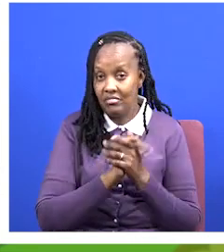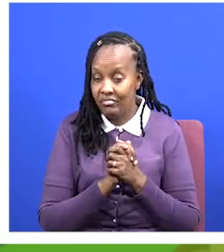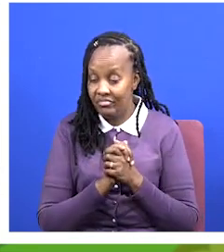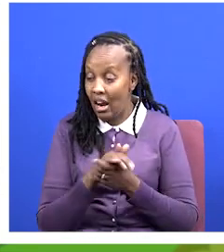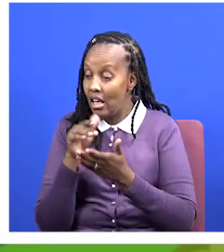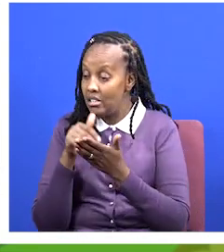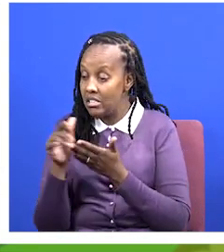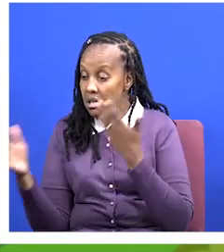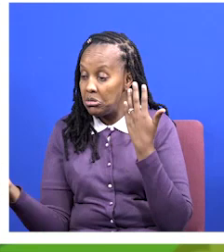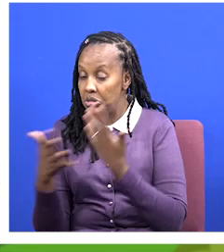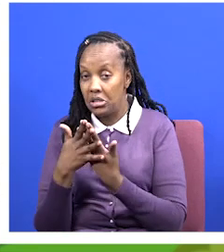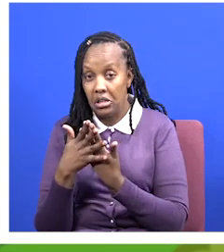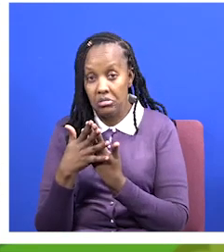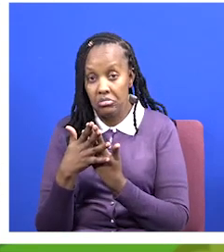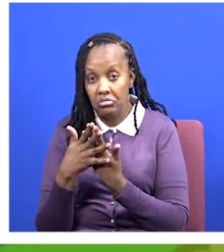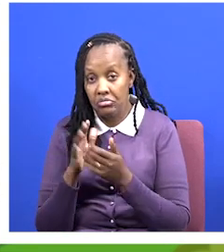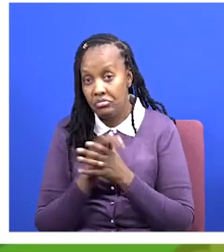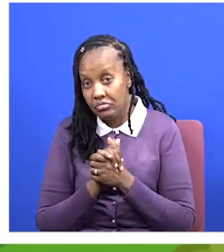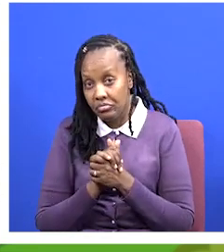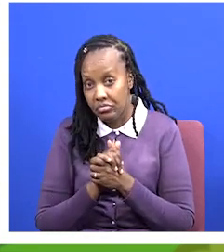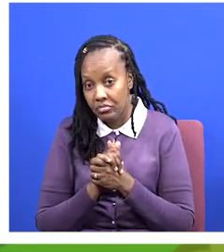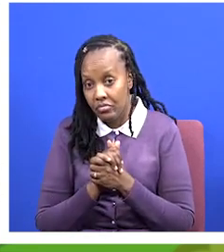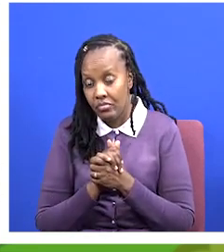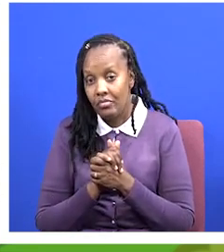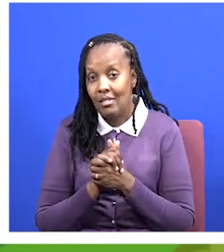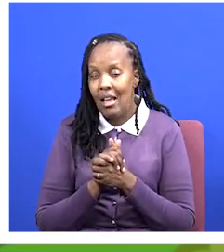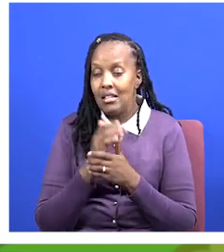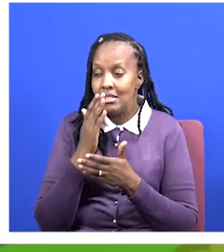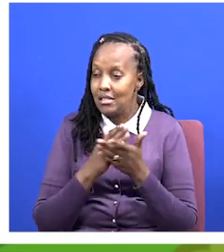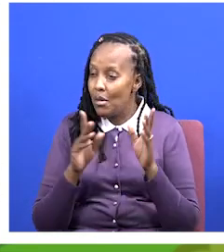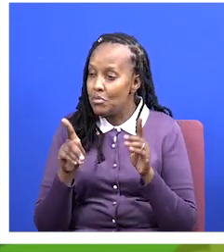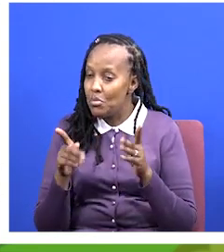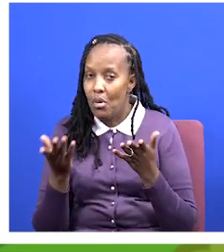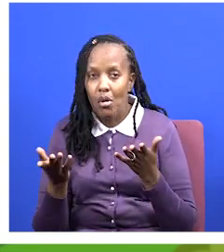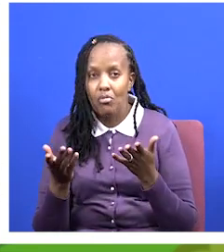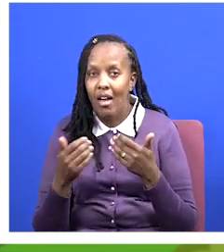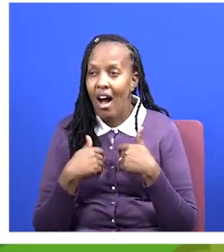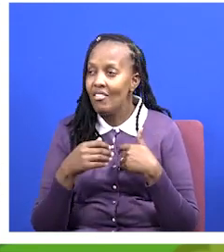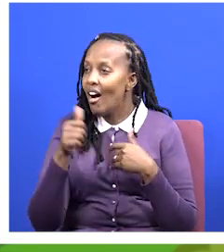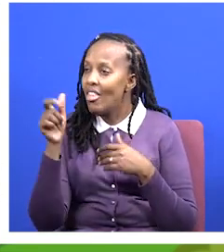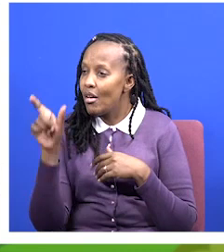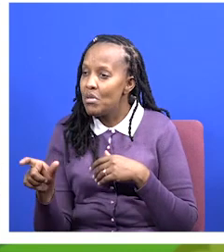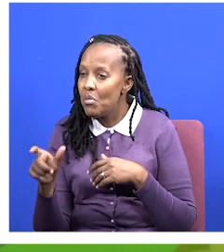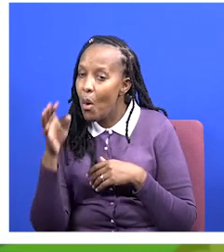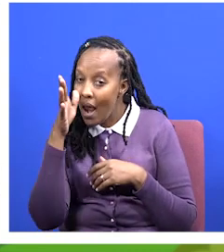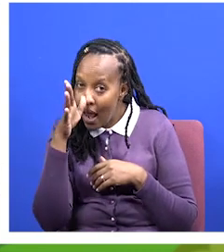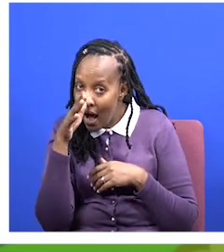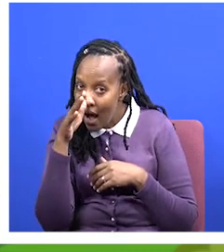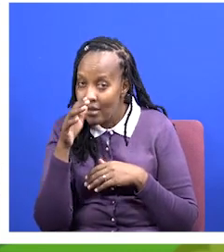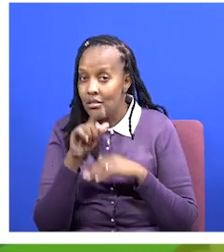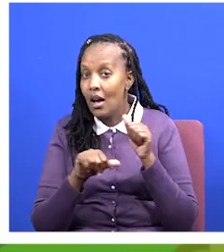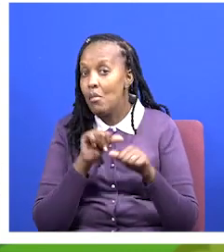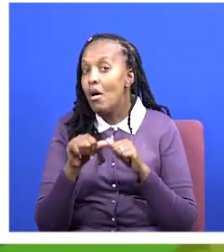jail unfairly. Some people have lies told about them unfairly.